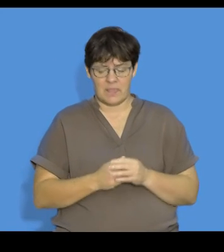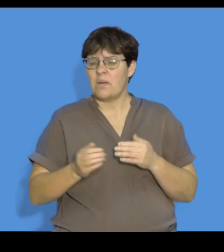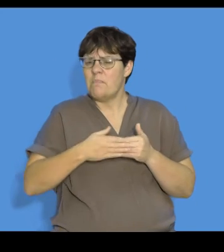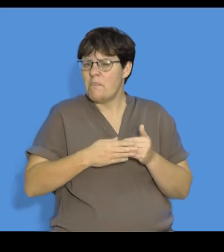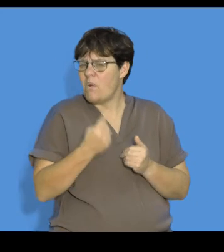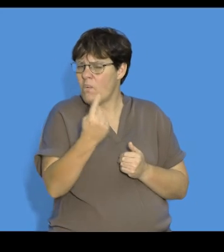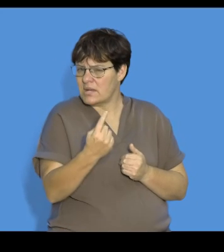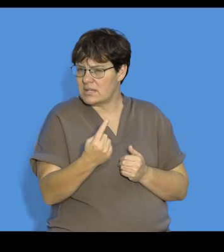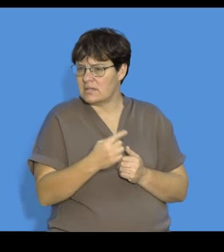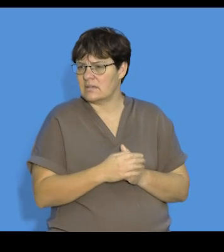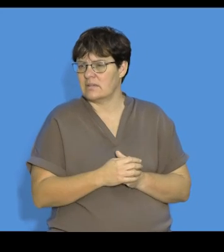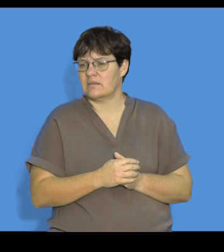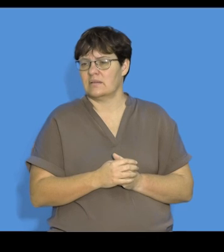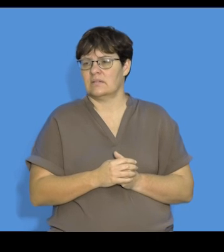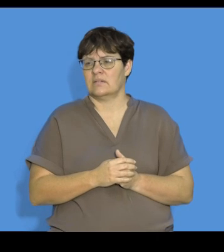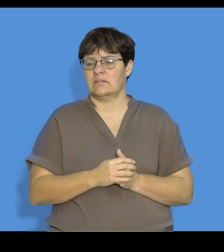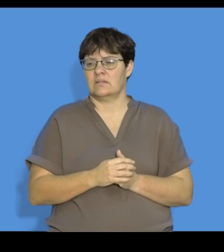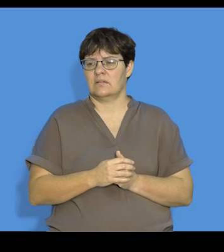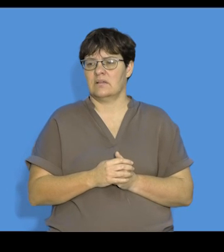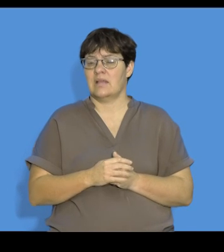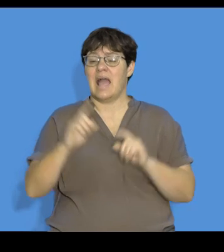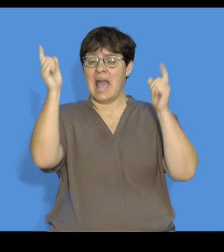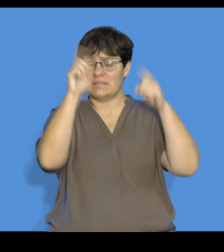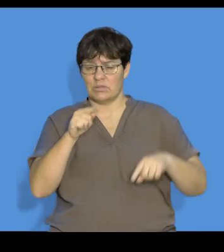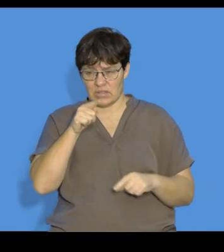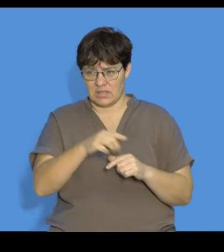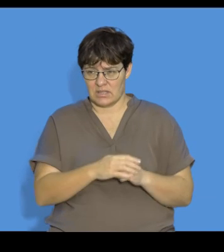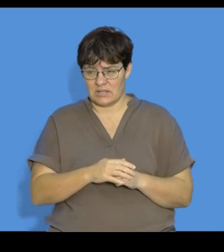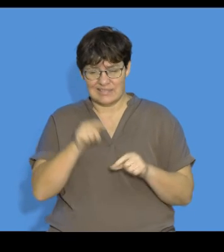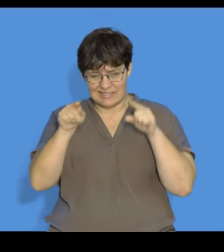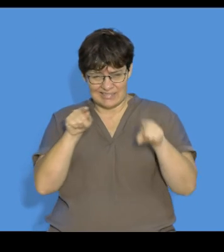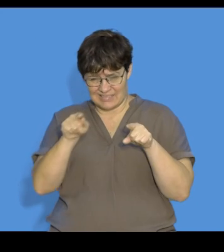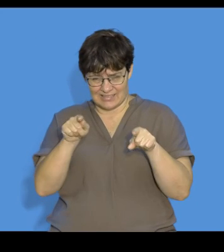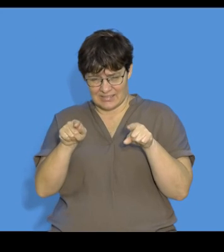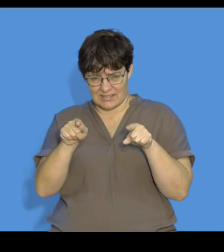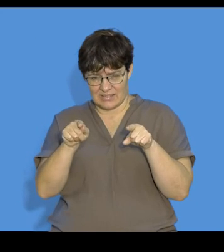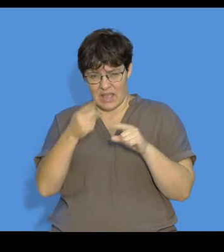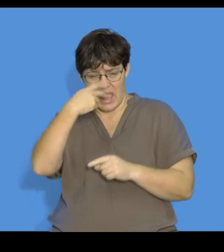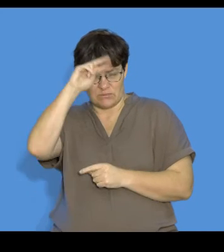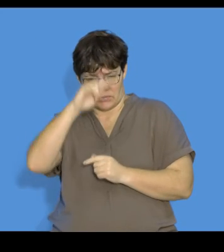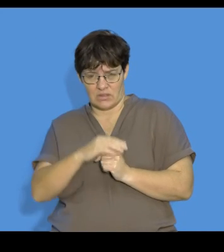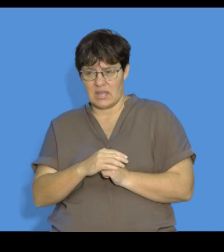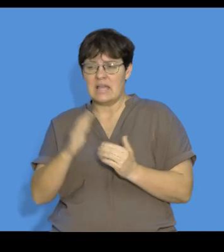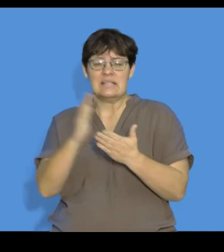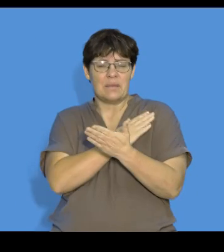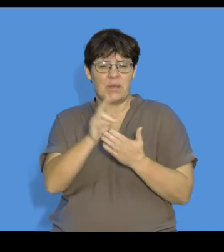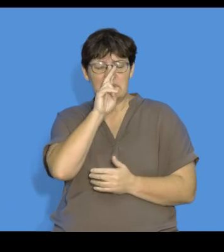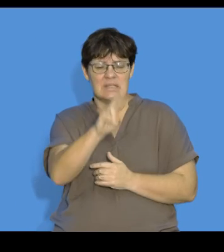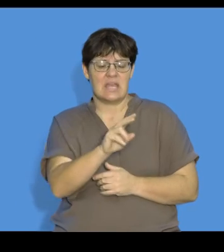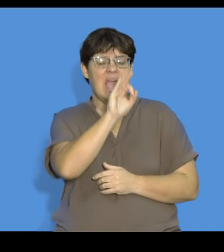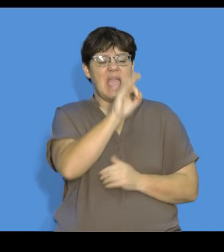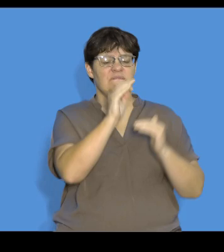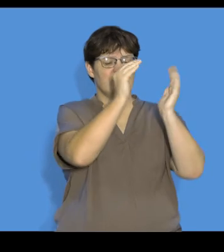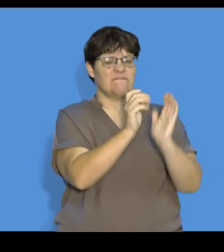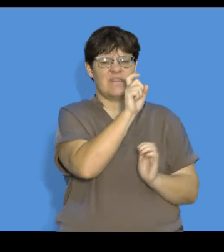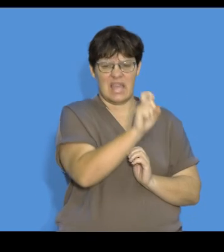Now, there's one more thing that I want us to quickly look at, especially with these interpretations. At